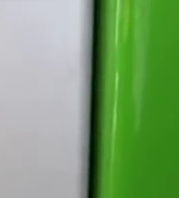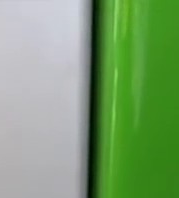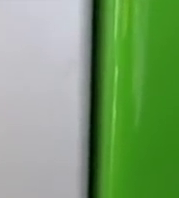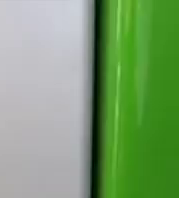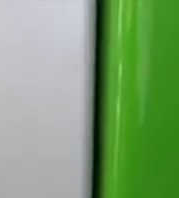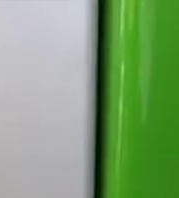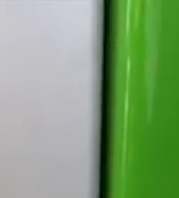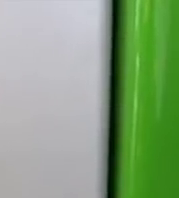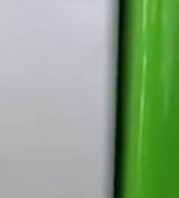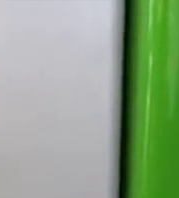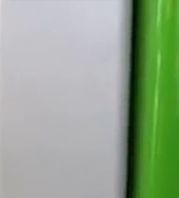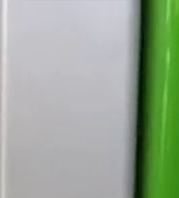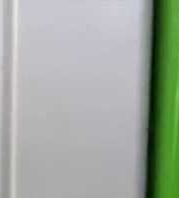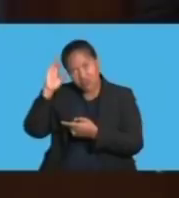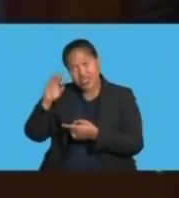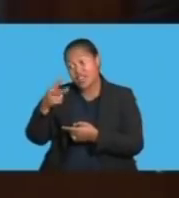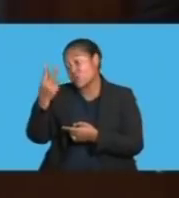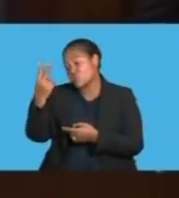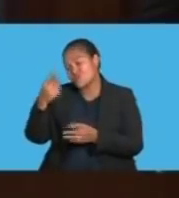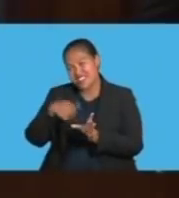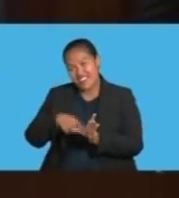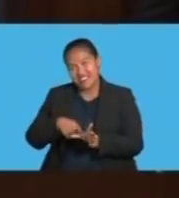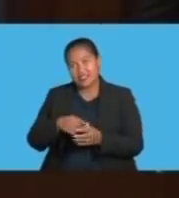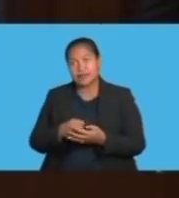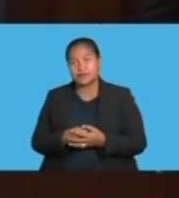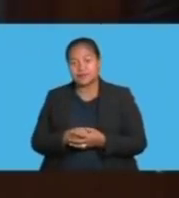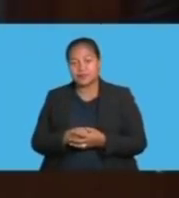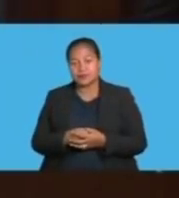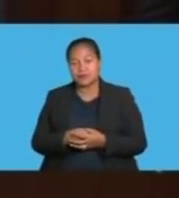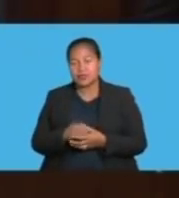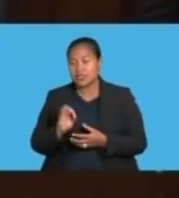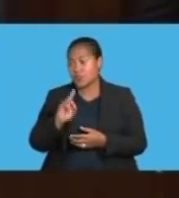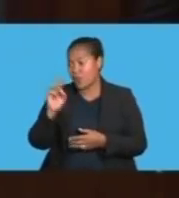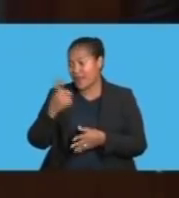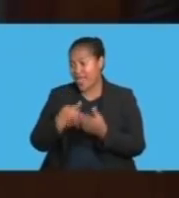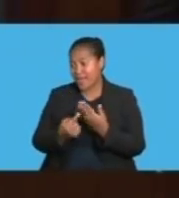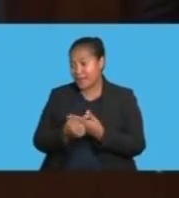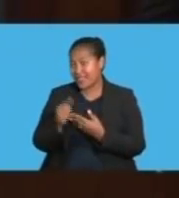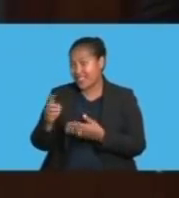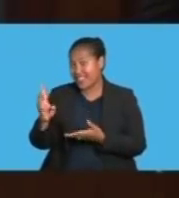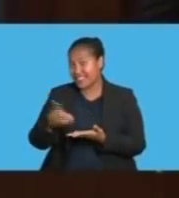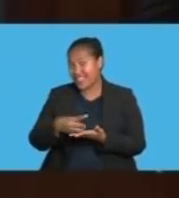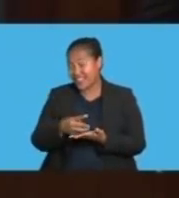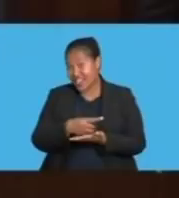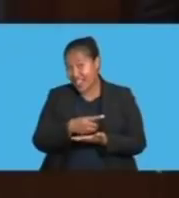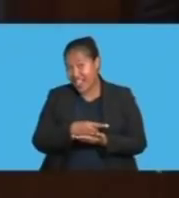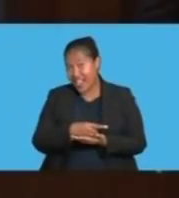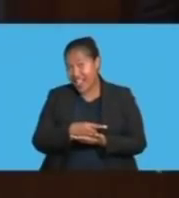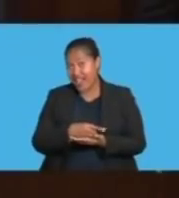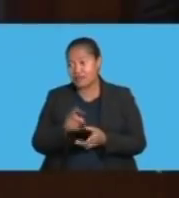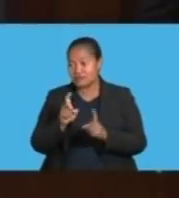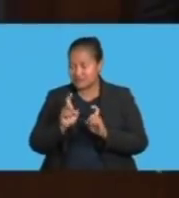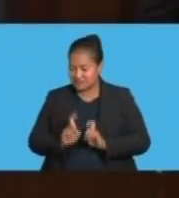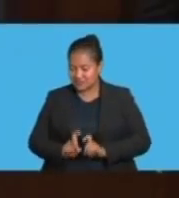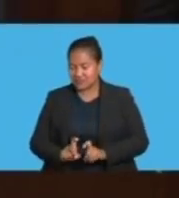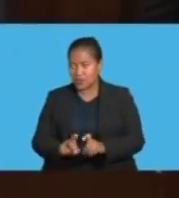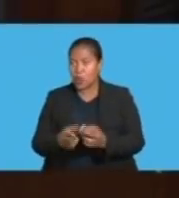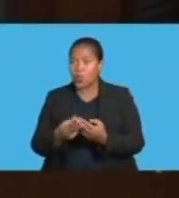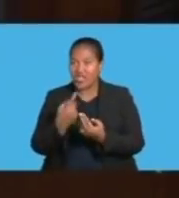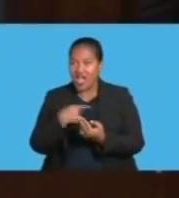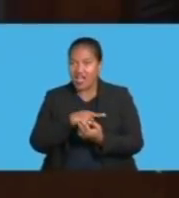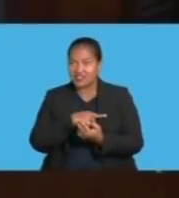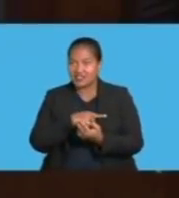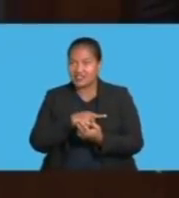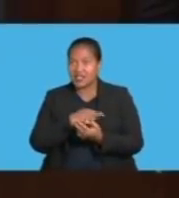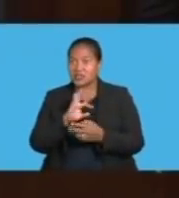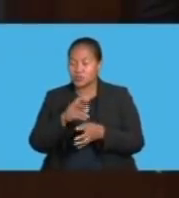there is integrity within the system. So what actually happens, that data and the integrity of the data, that remains with us. The